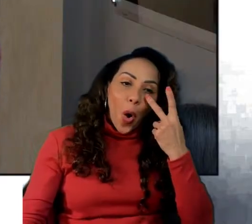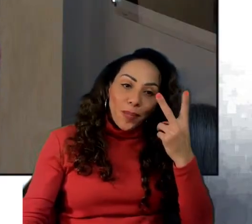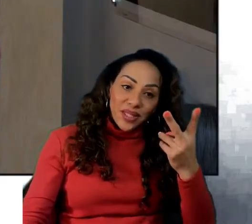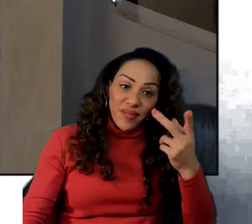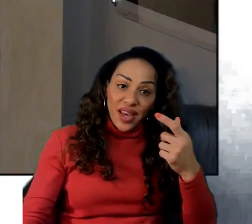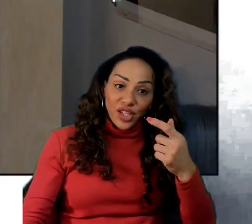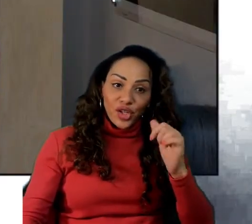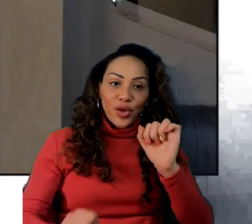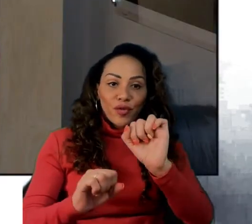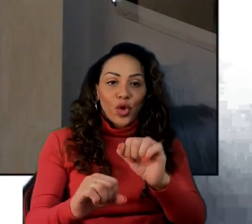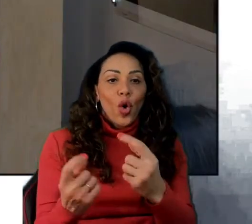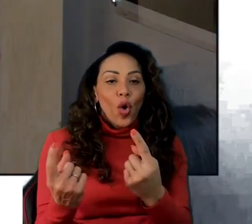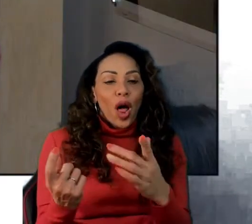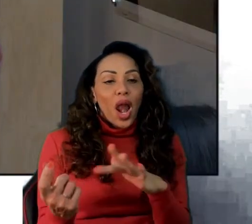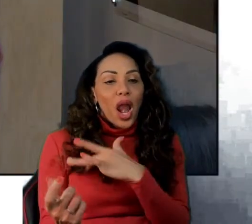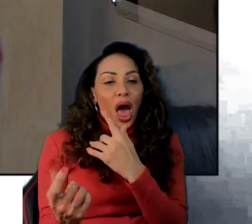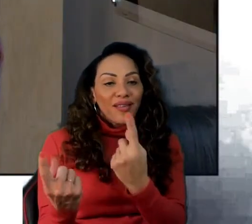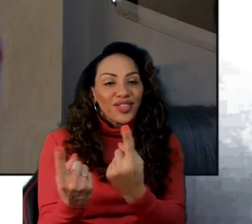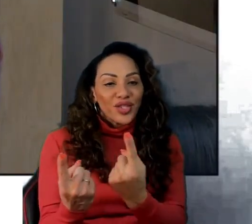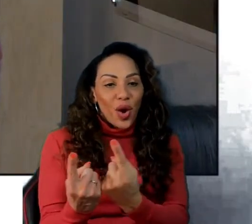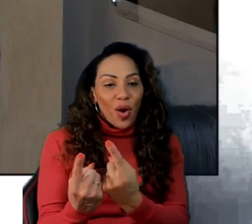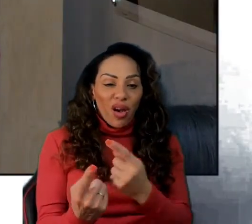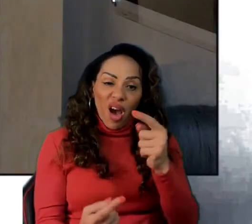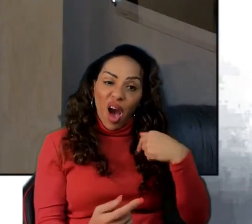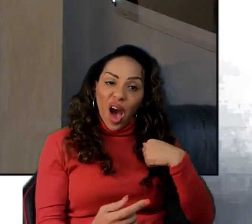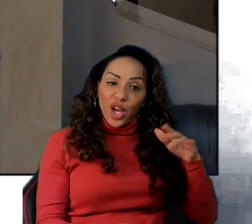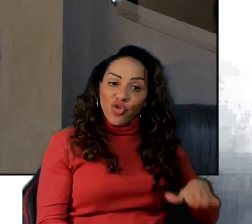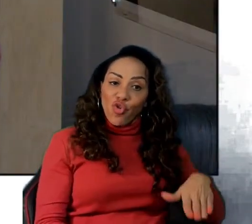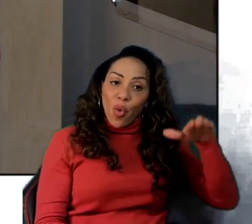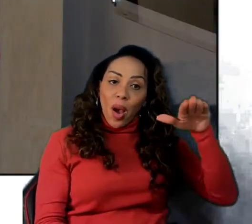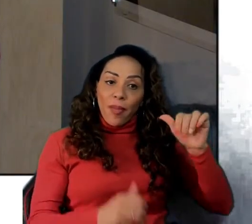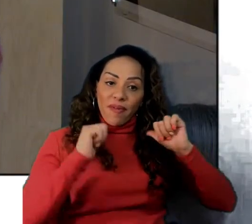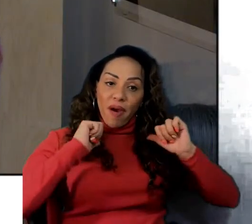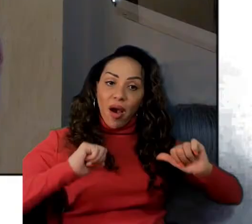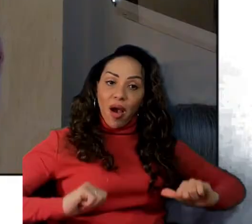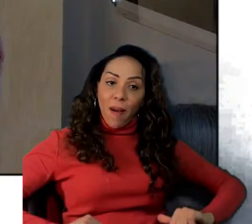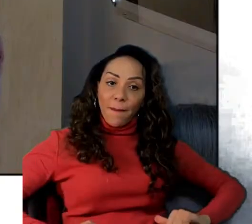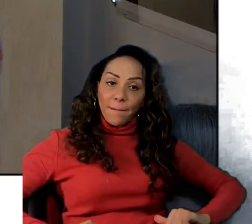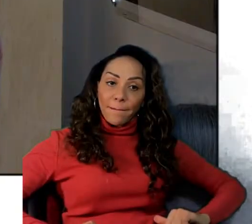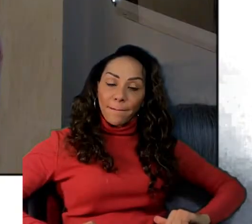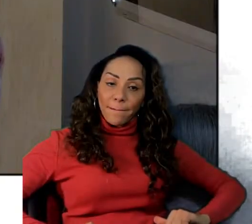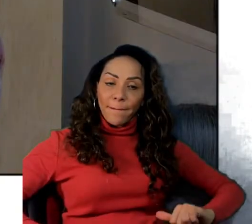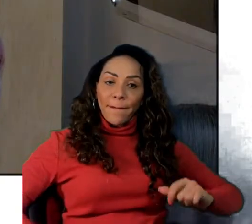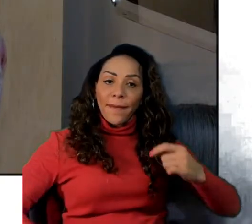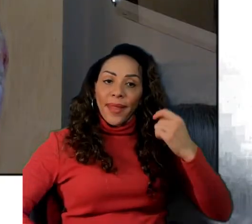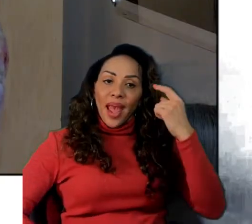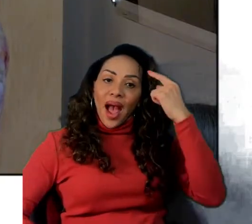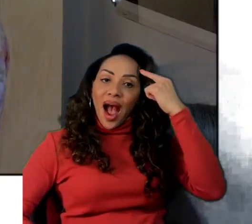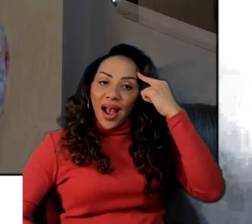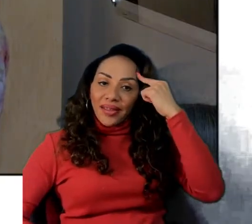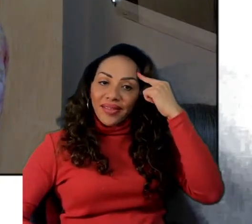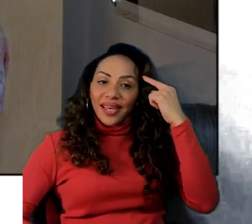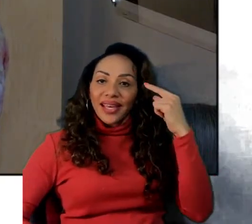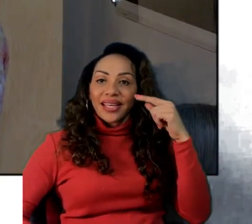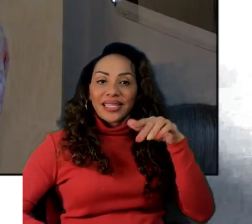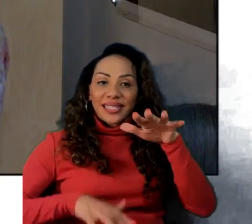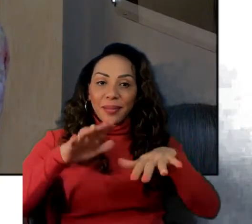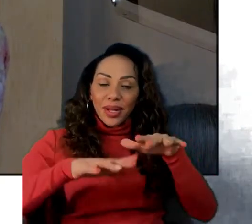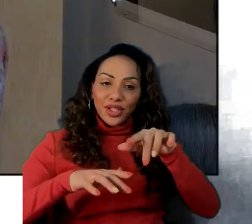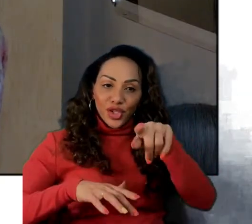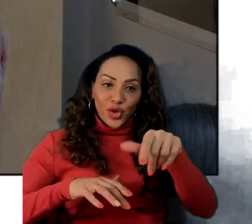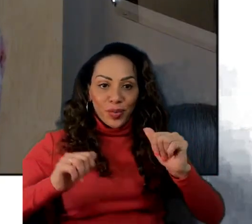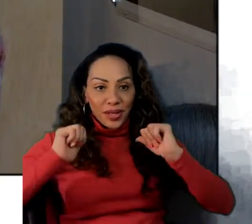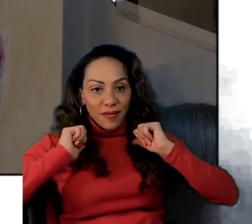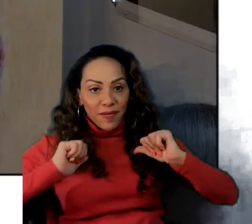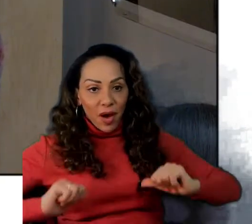me, you're like the relationship between, say, a farmer and the herd of cows. You look after them, you care for them, you build a relationship from them,